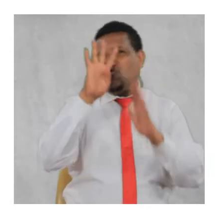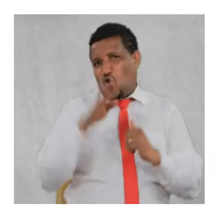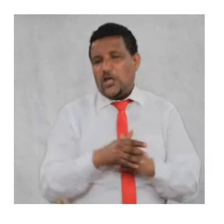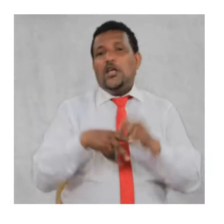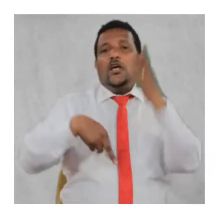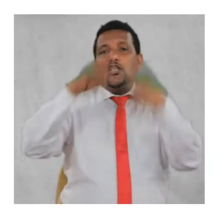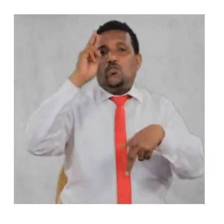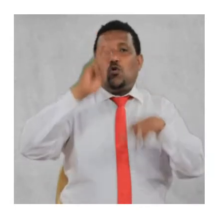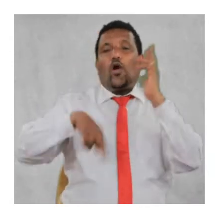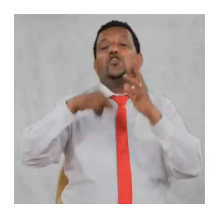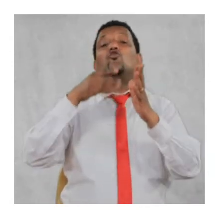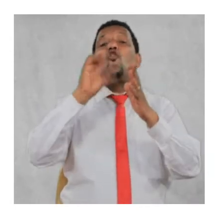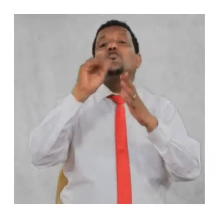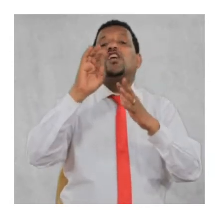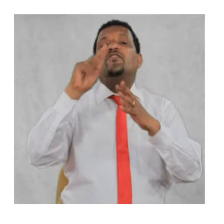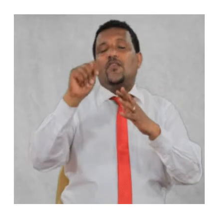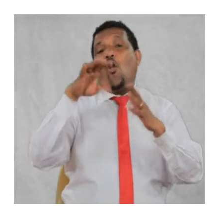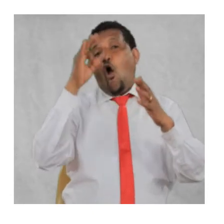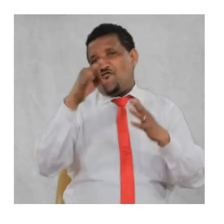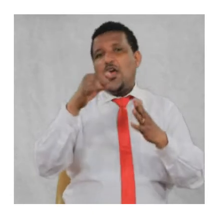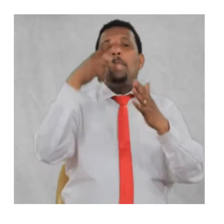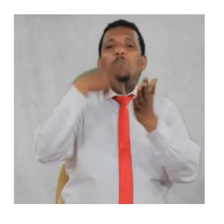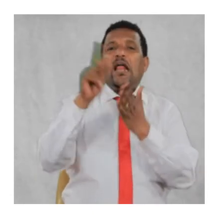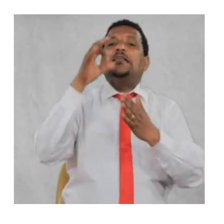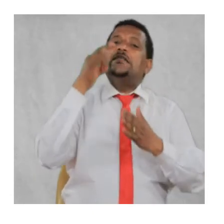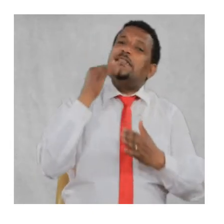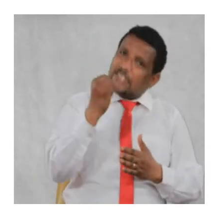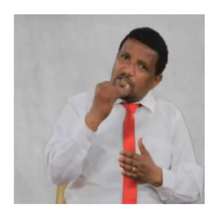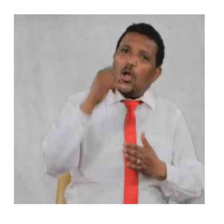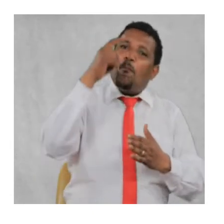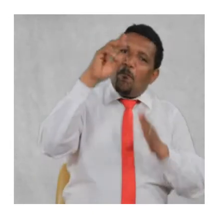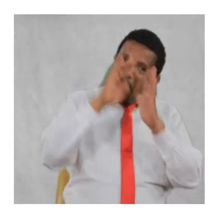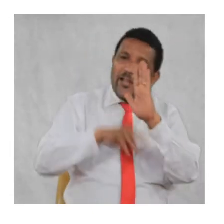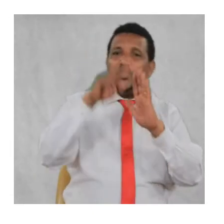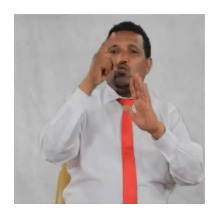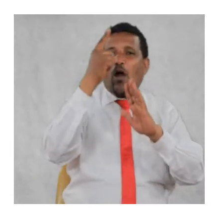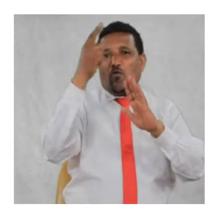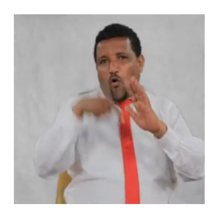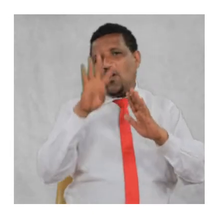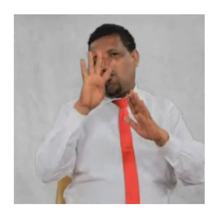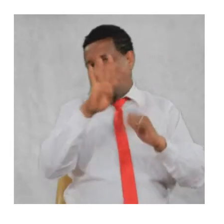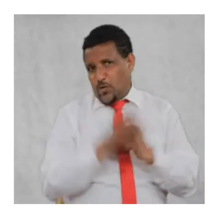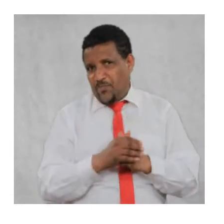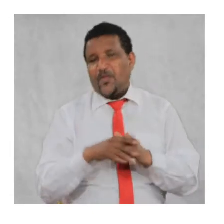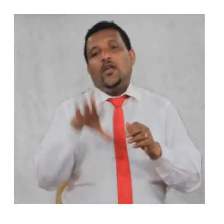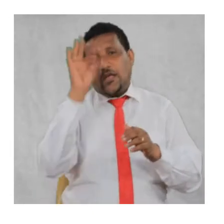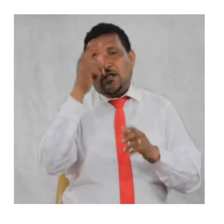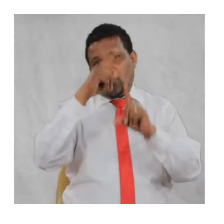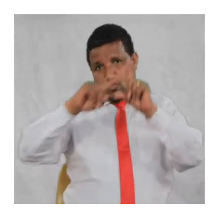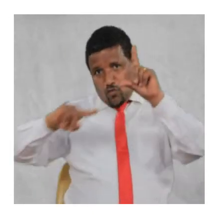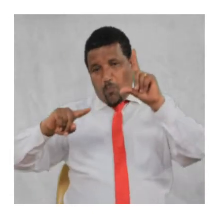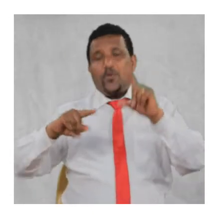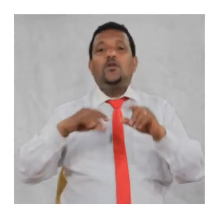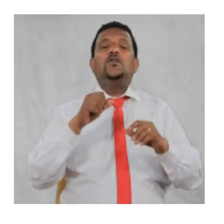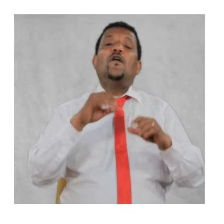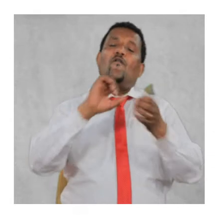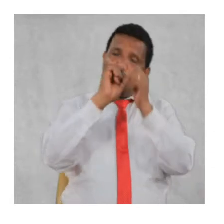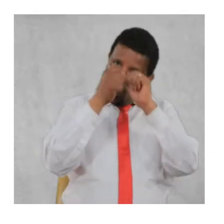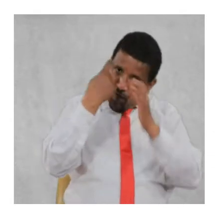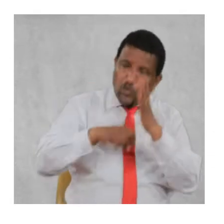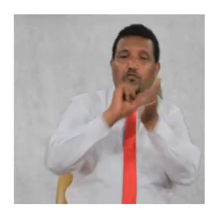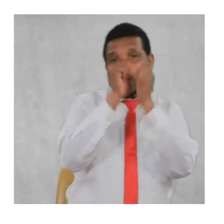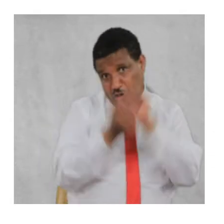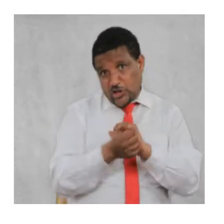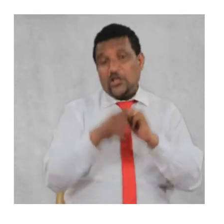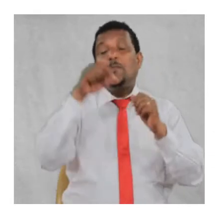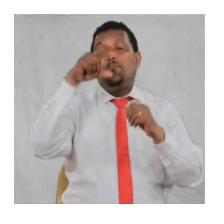coefficient of price is minus 1 over 4. So we get the slope. If the slope, the value of change in P for the change in